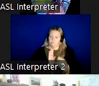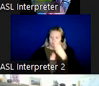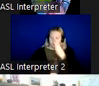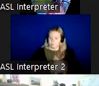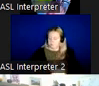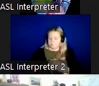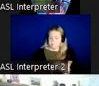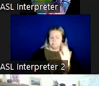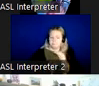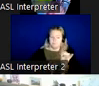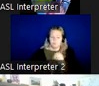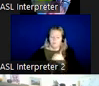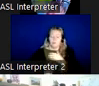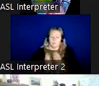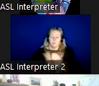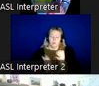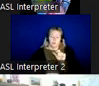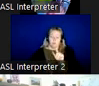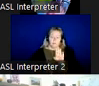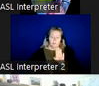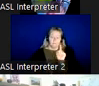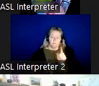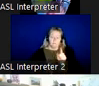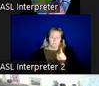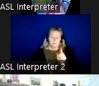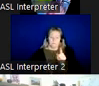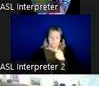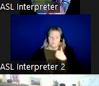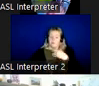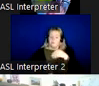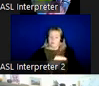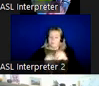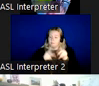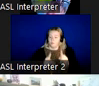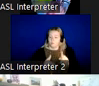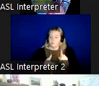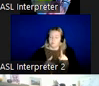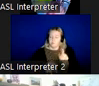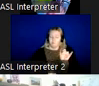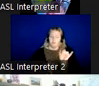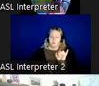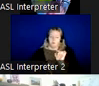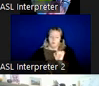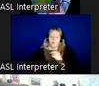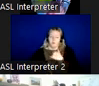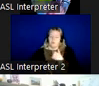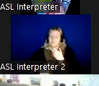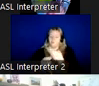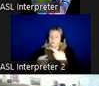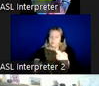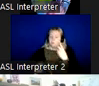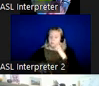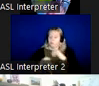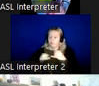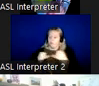We also offer book clubs. So we have book clubs in person, and also we have resources for digital book